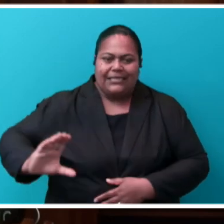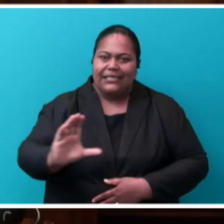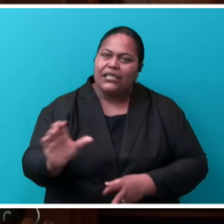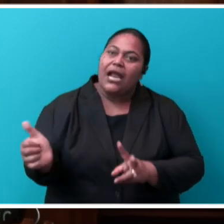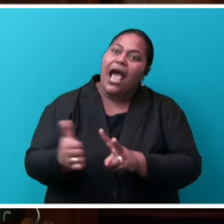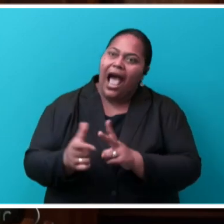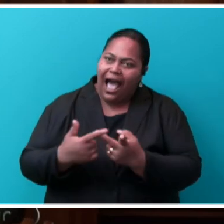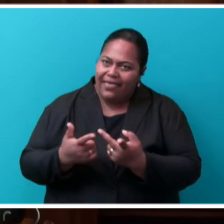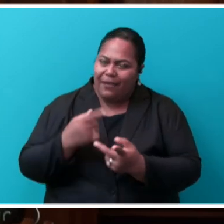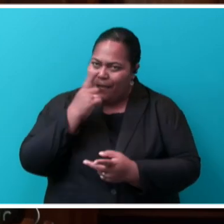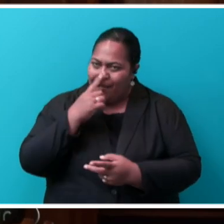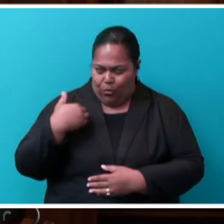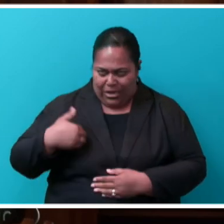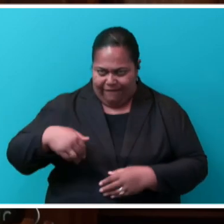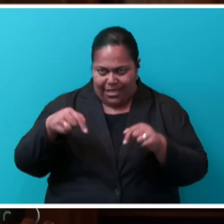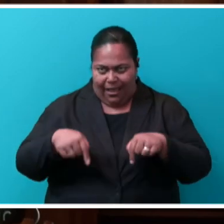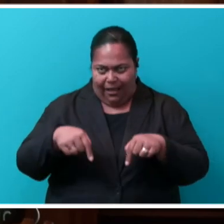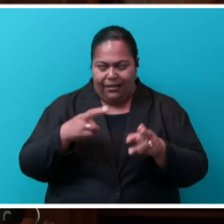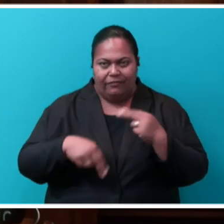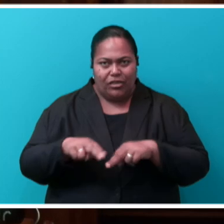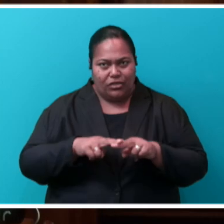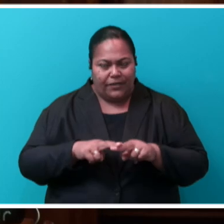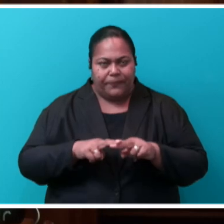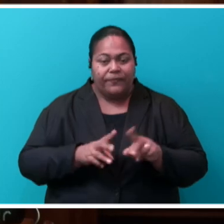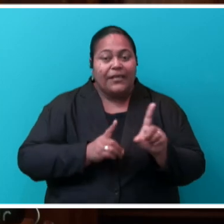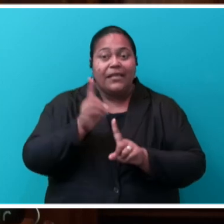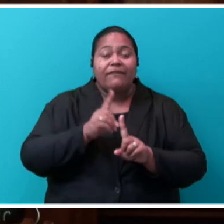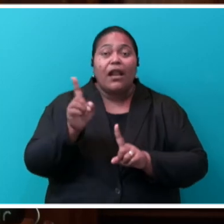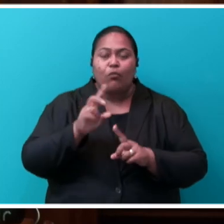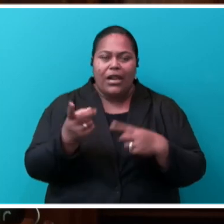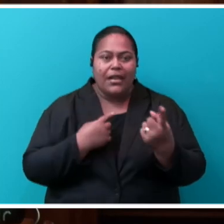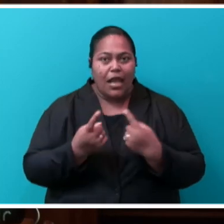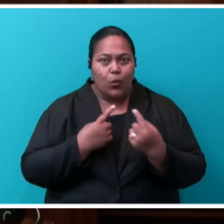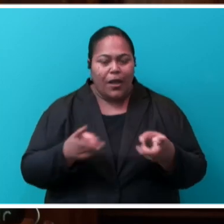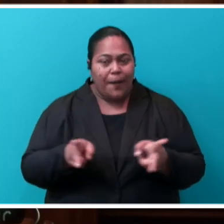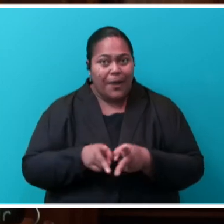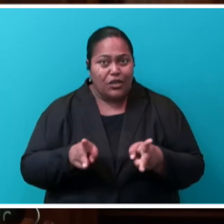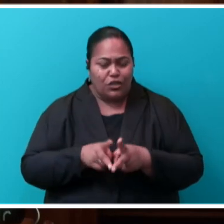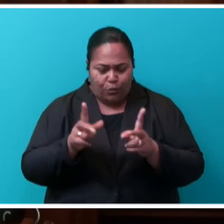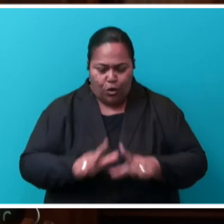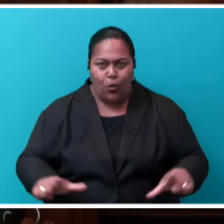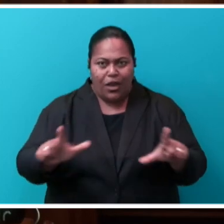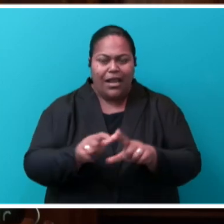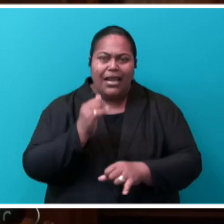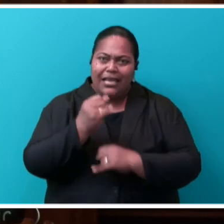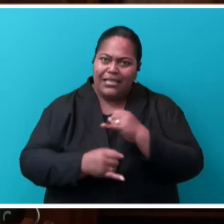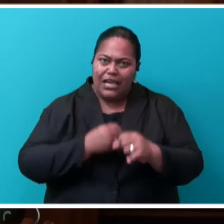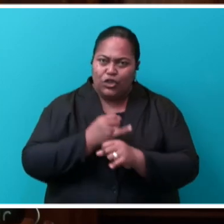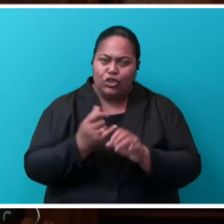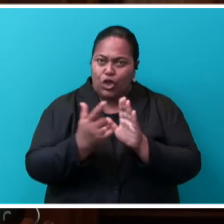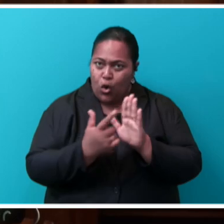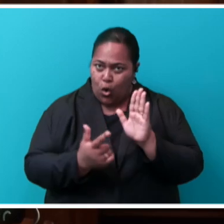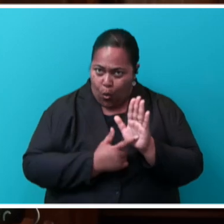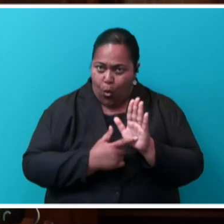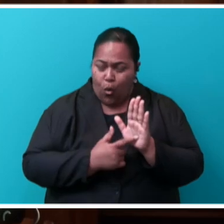that are in our country. Developing networks and partnerships with local and international law enforcement agencies to